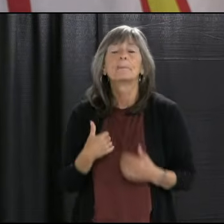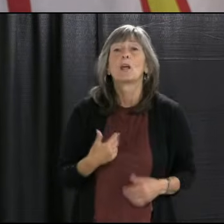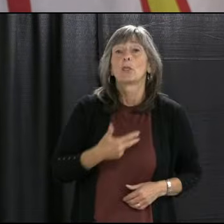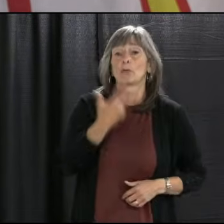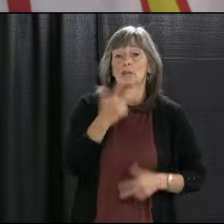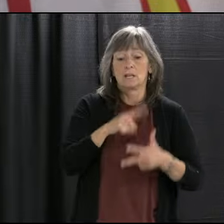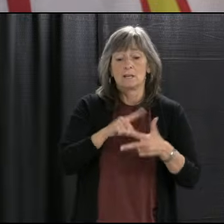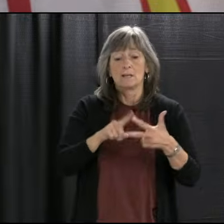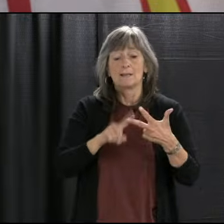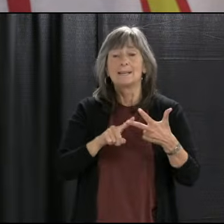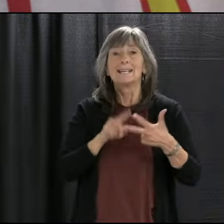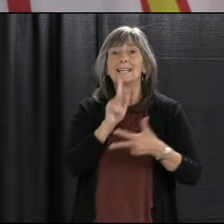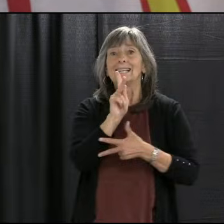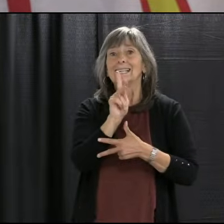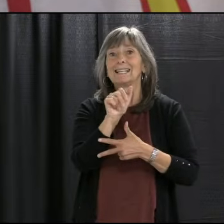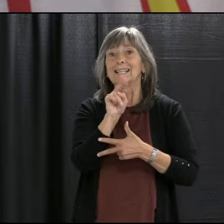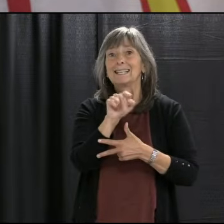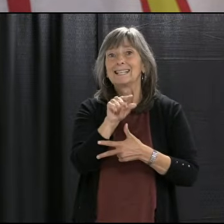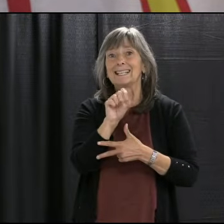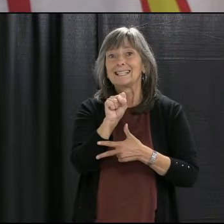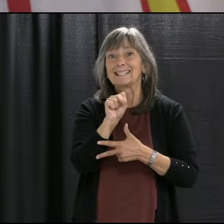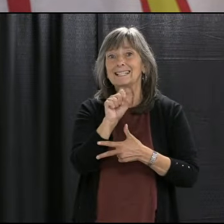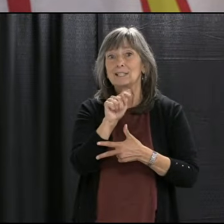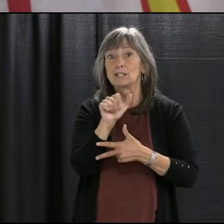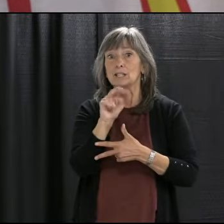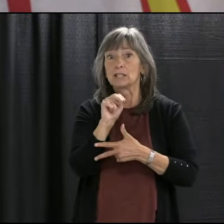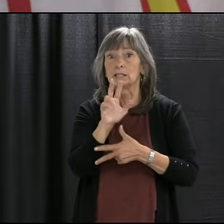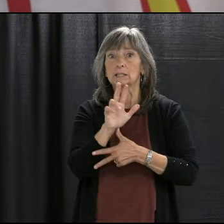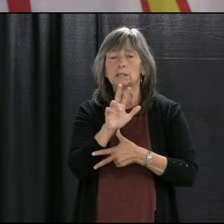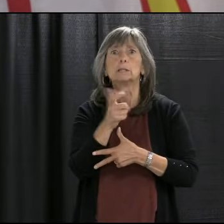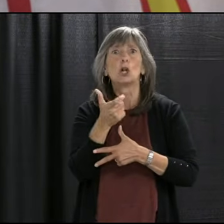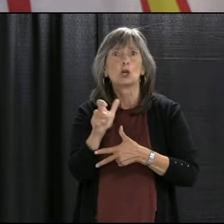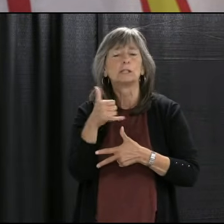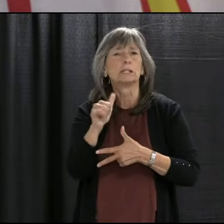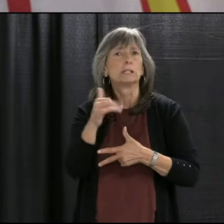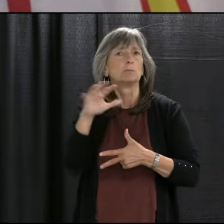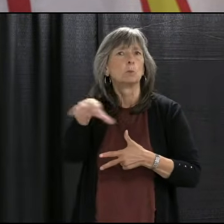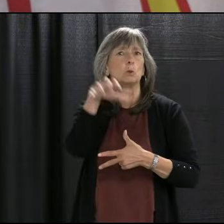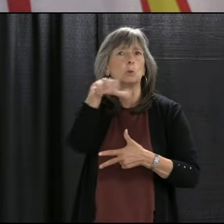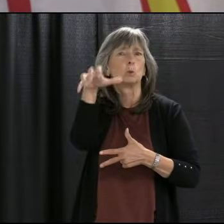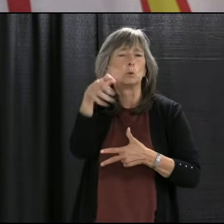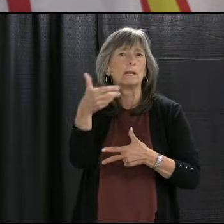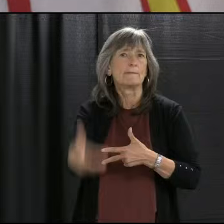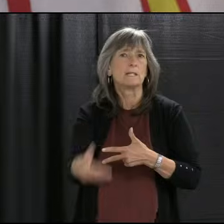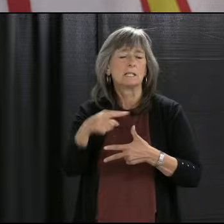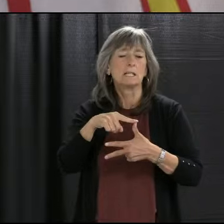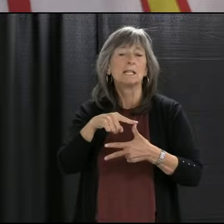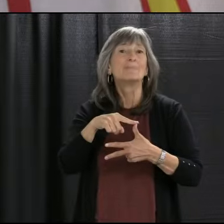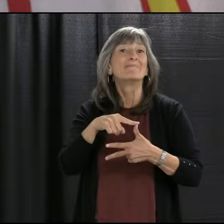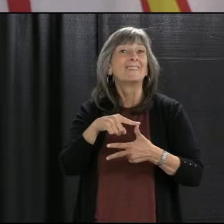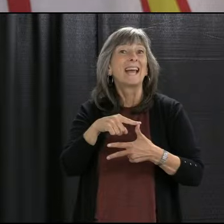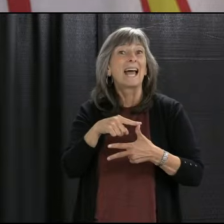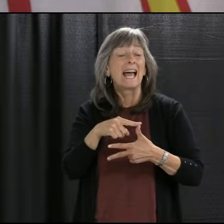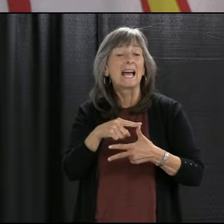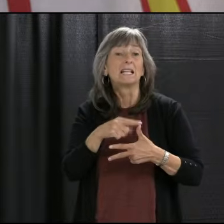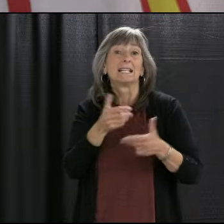Kingston wildfire does remain very active and very smoky. New mapping this morning indicates it has grown again